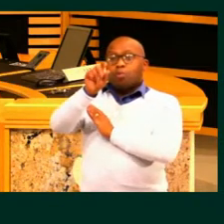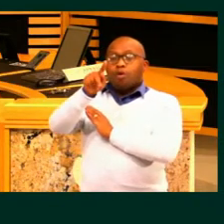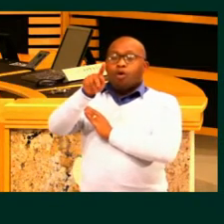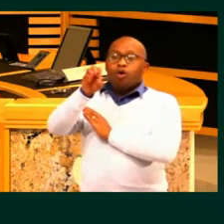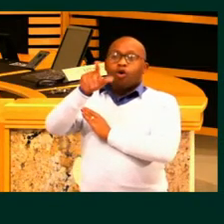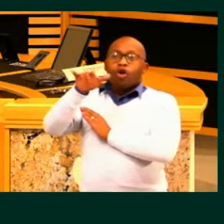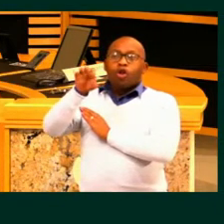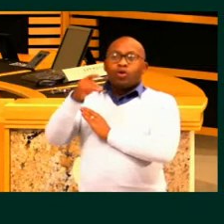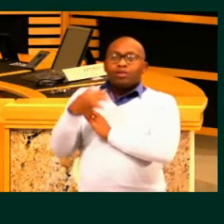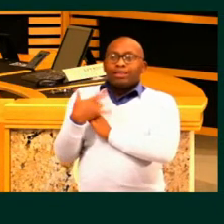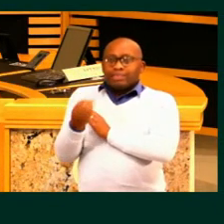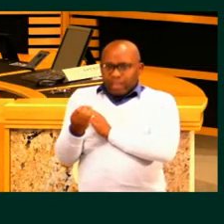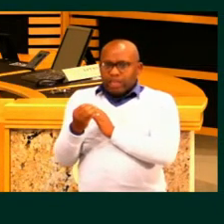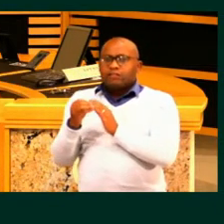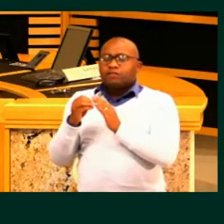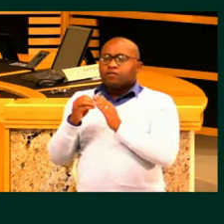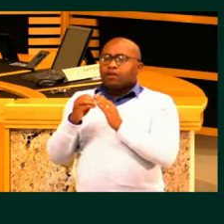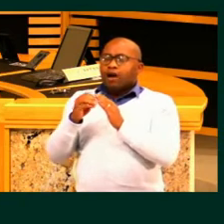talking